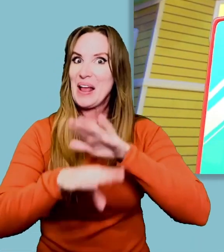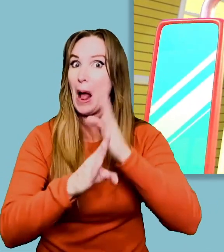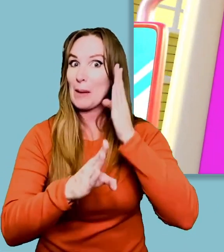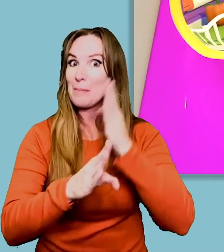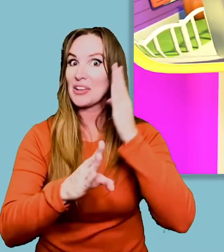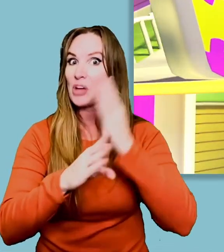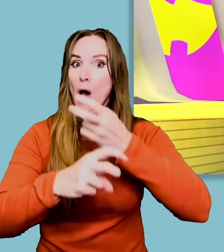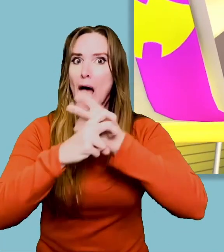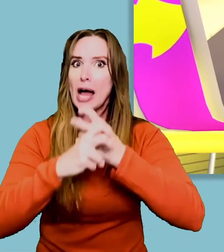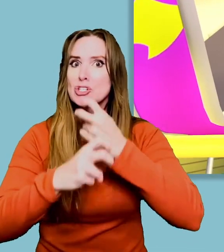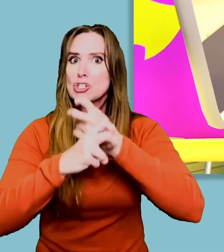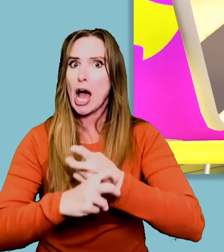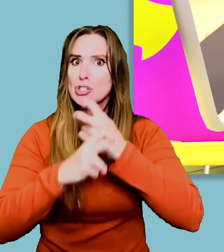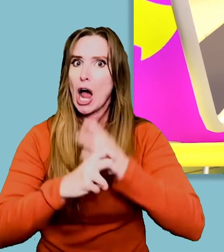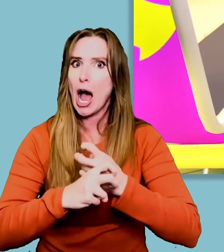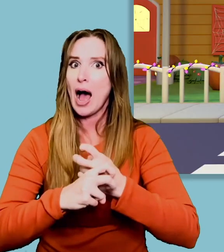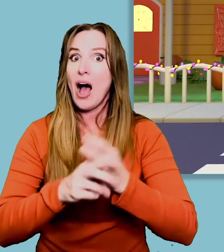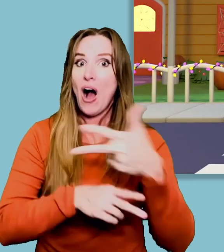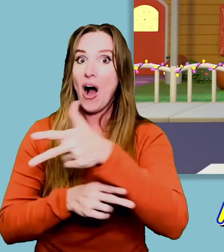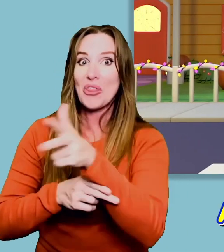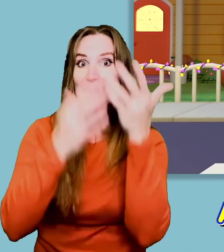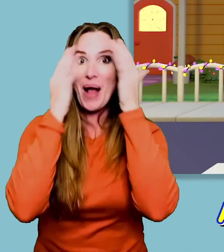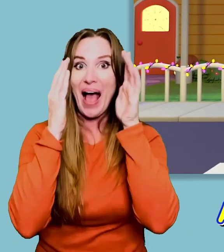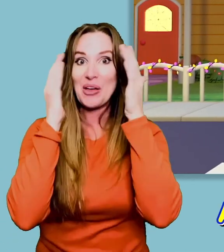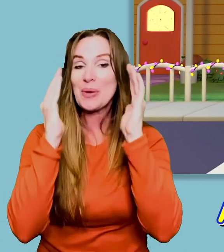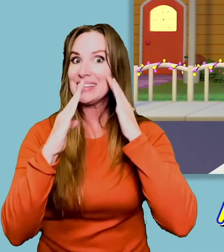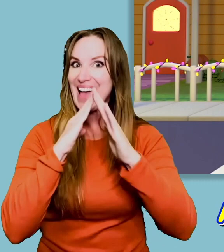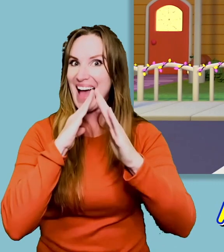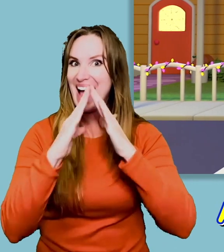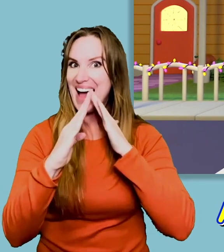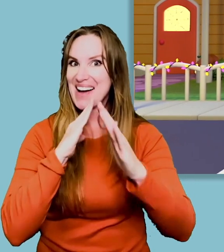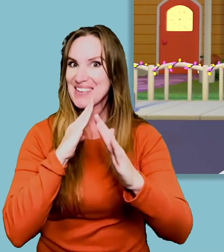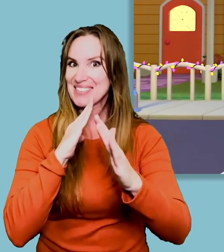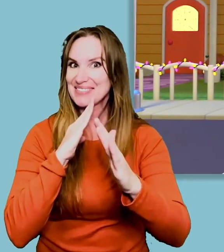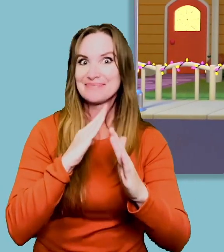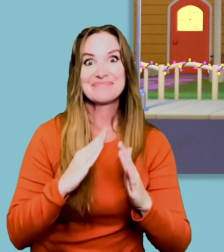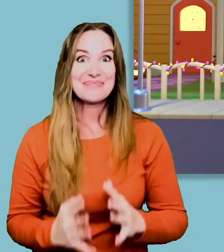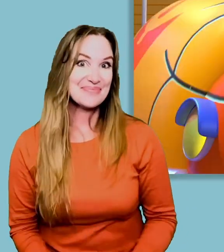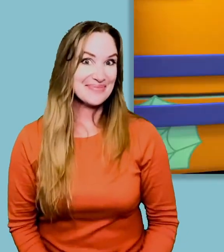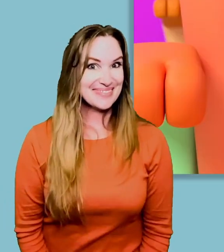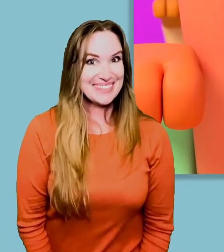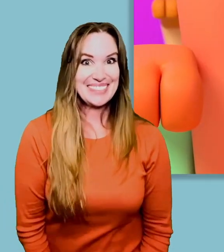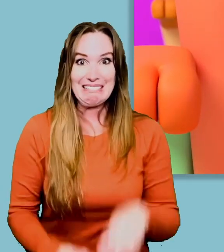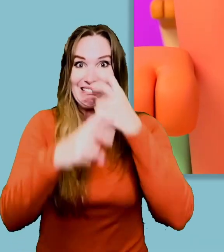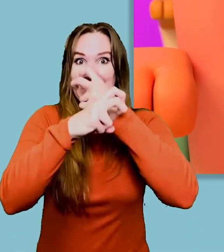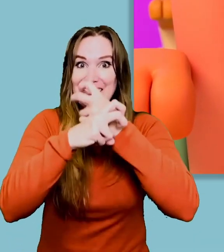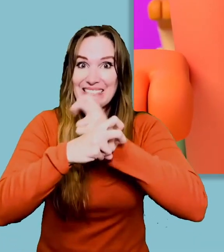The skelly on the bus goes all through Halloween Town.